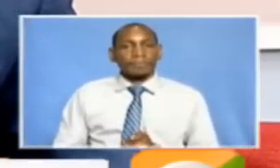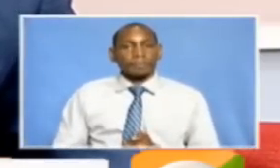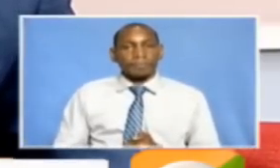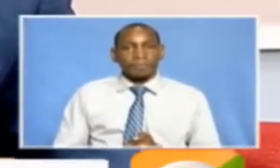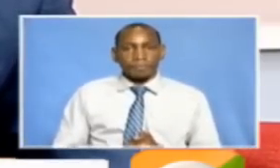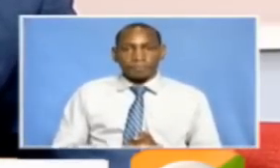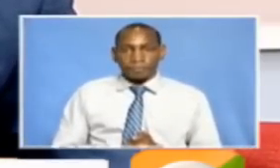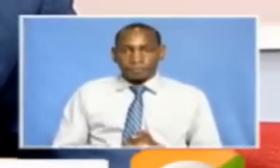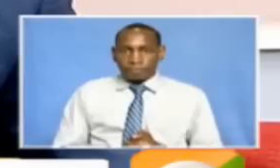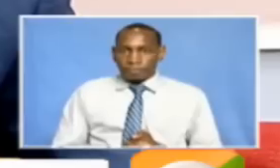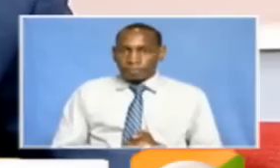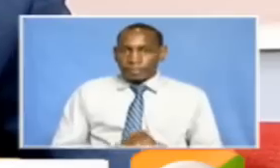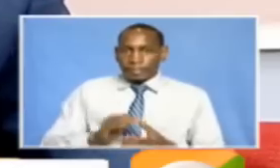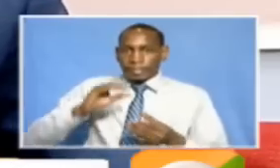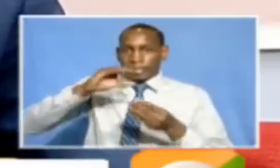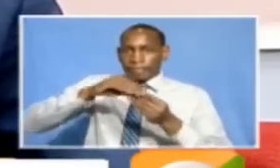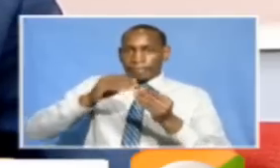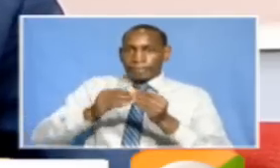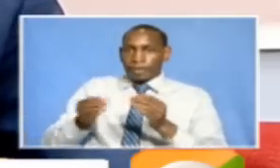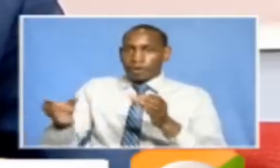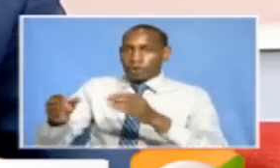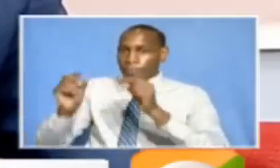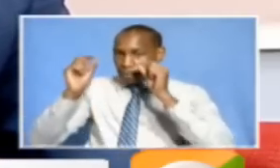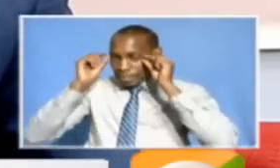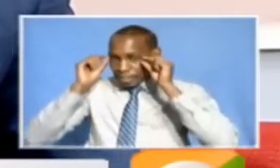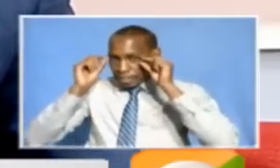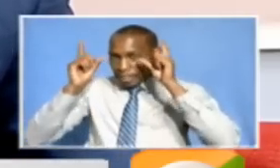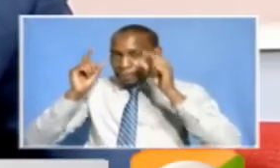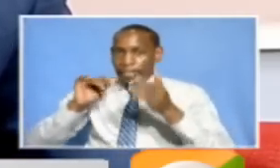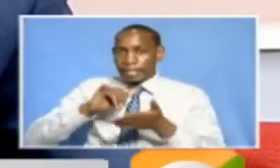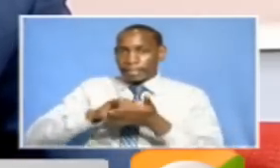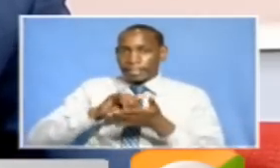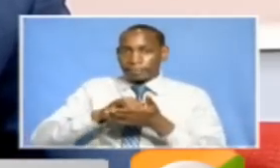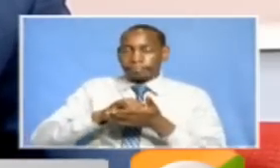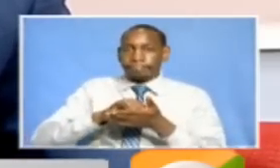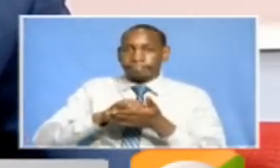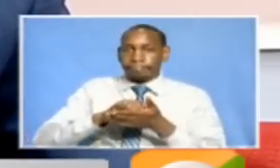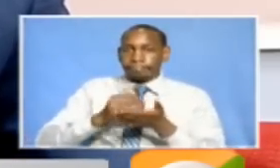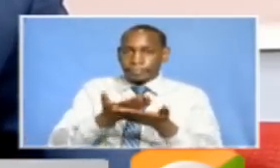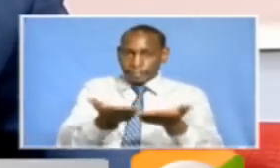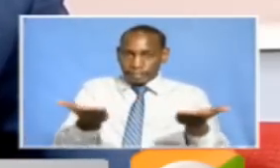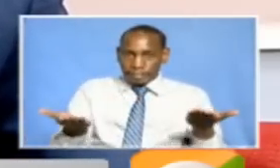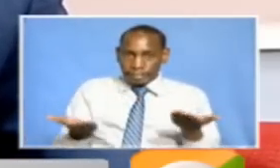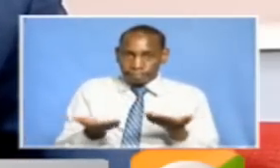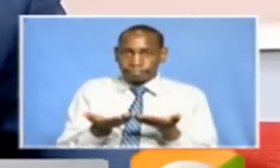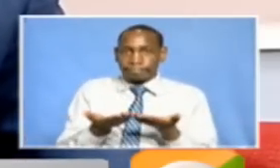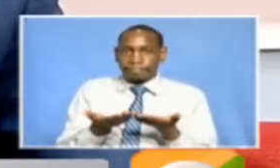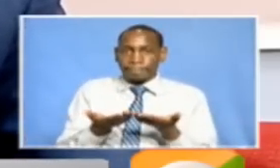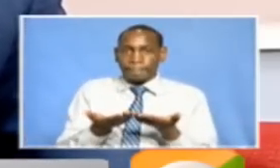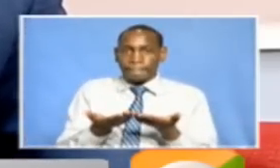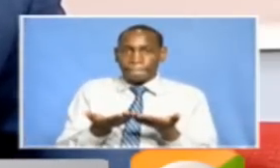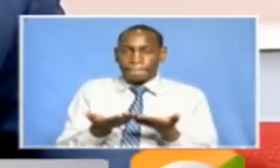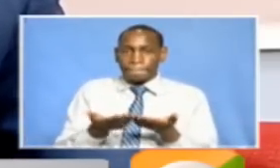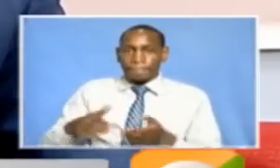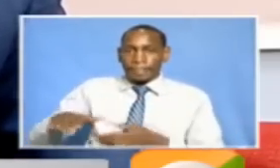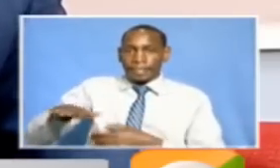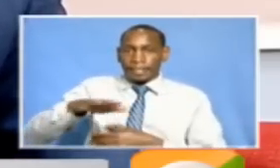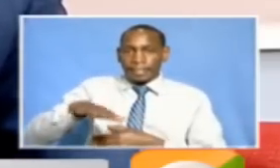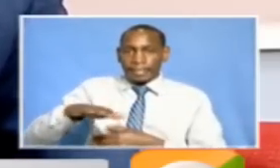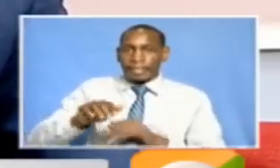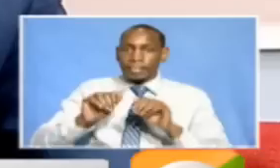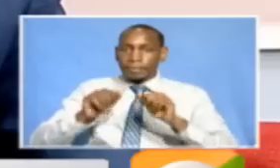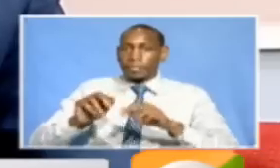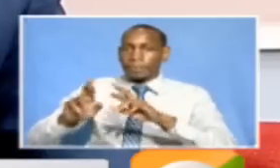make the community aware that these are the areas that would constitute rape